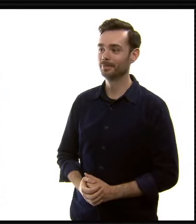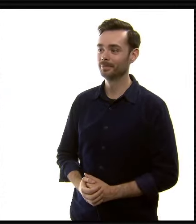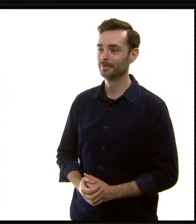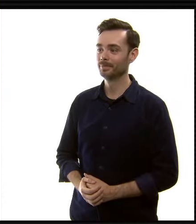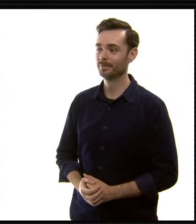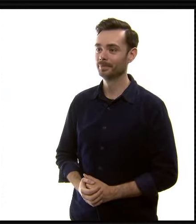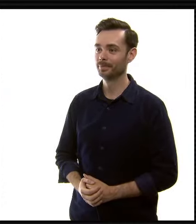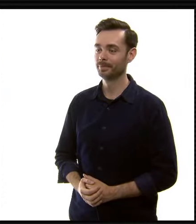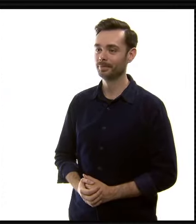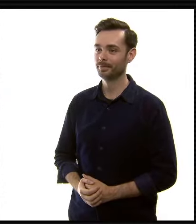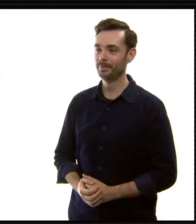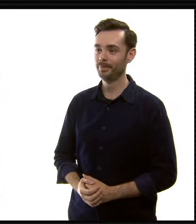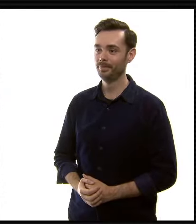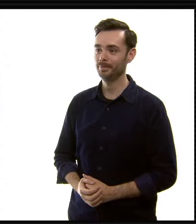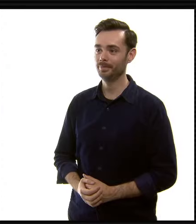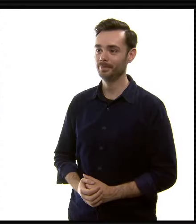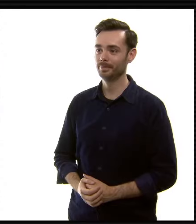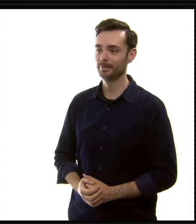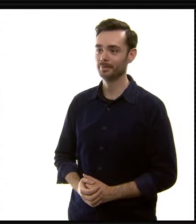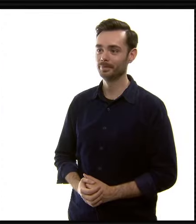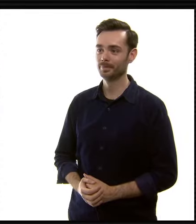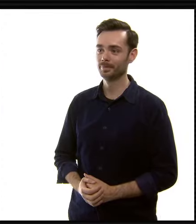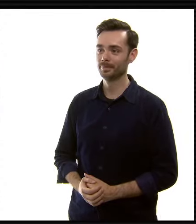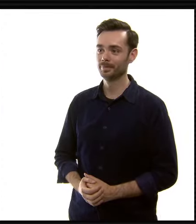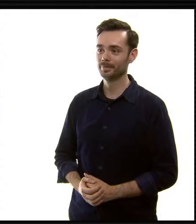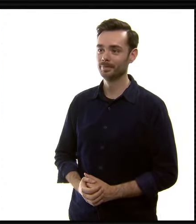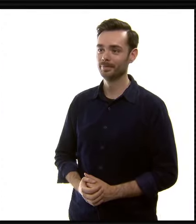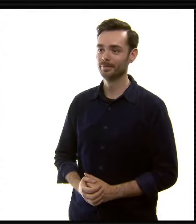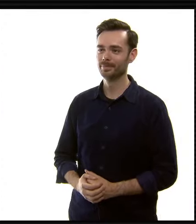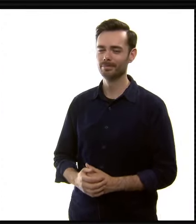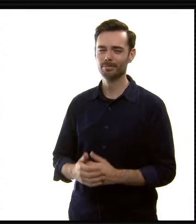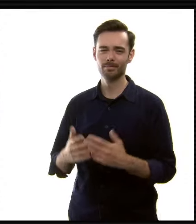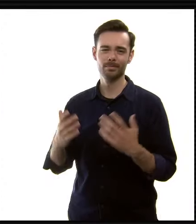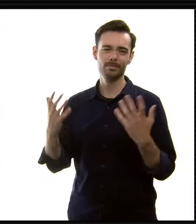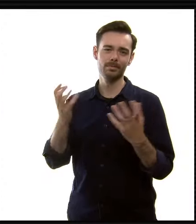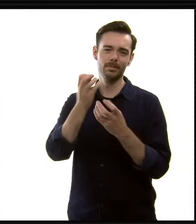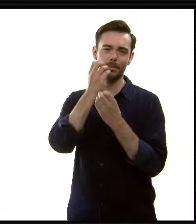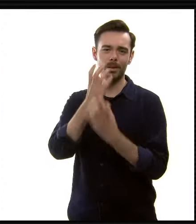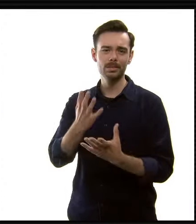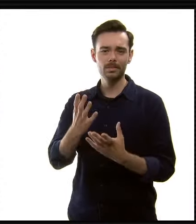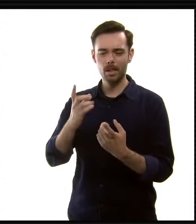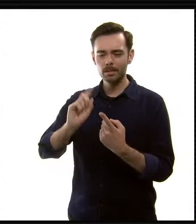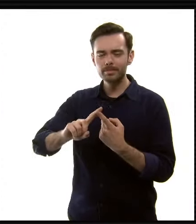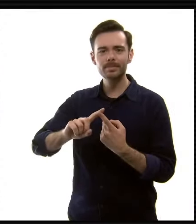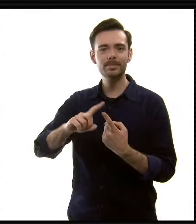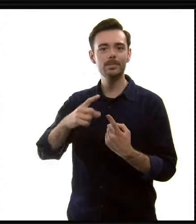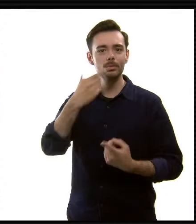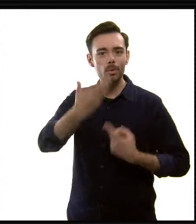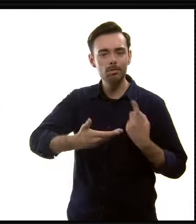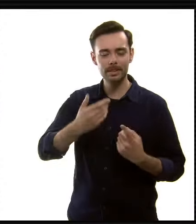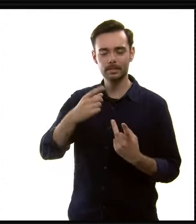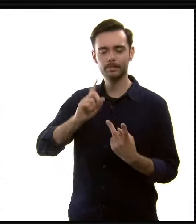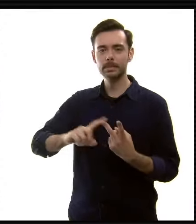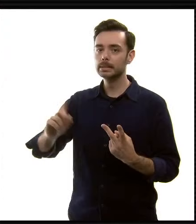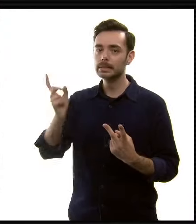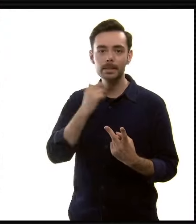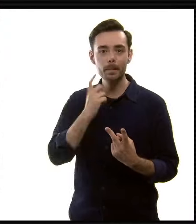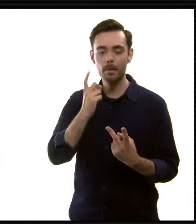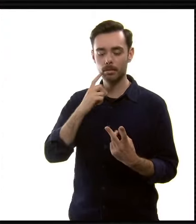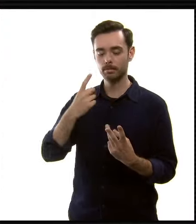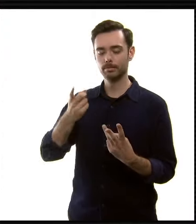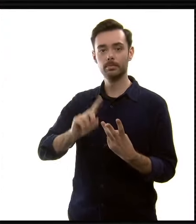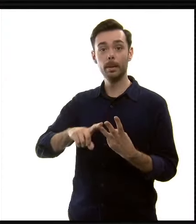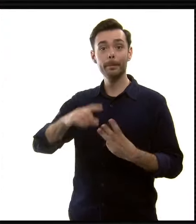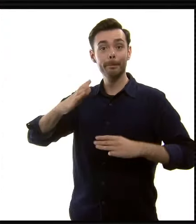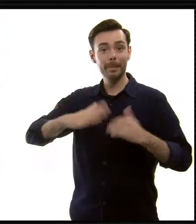Nice. Angus. Tell a story, keep it simple. Building is rebuilding. It's just brilliant